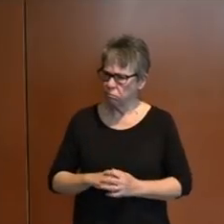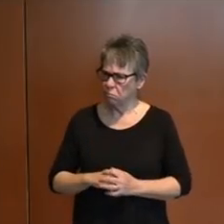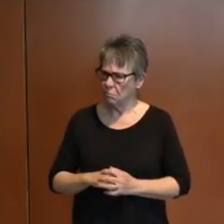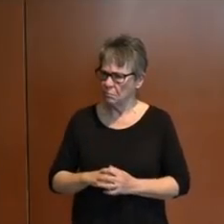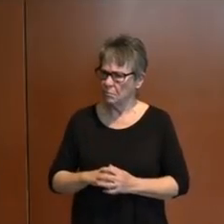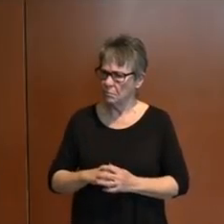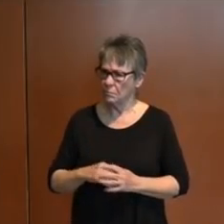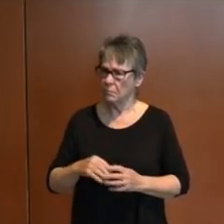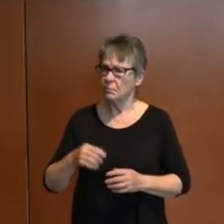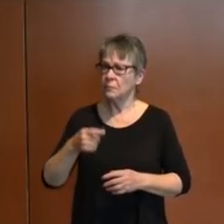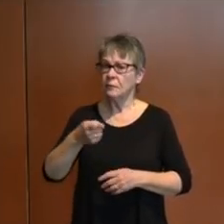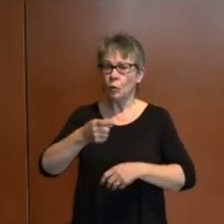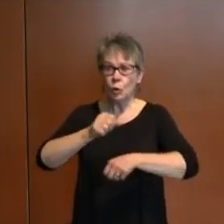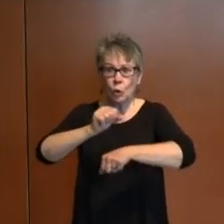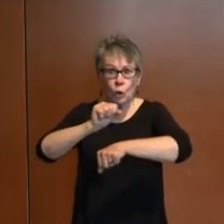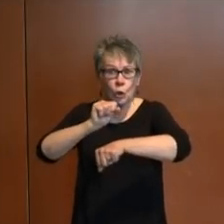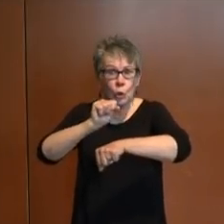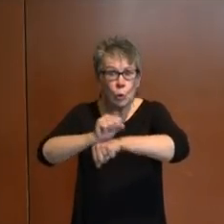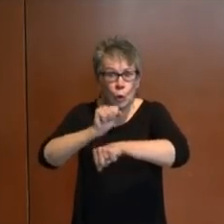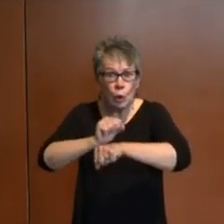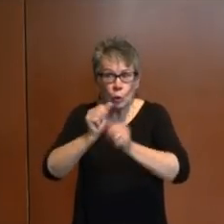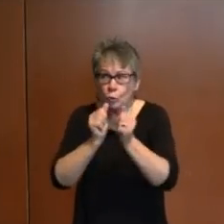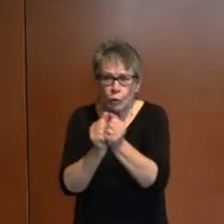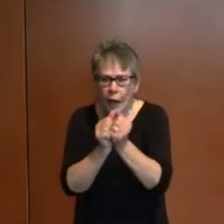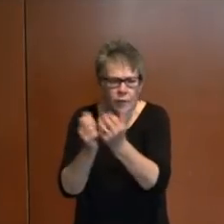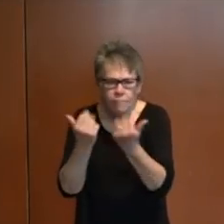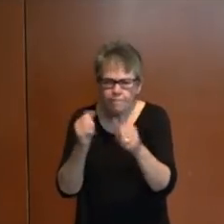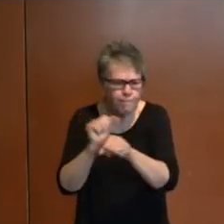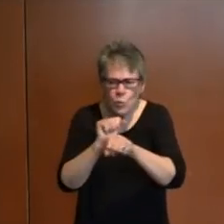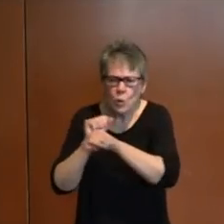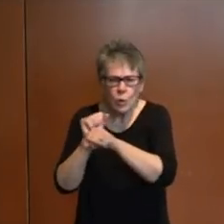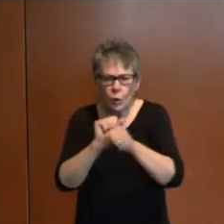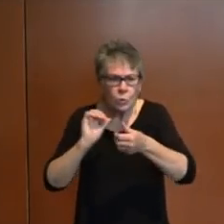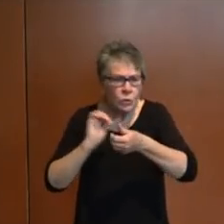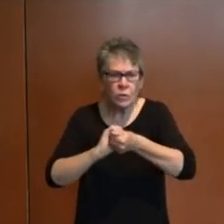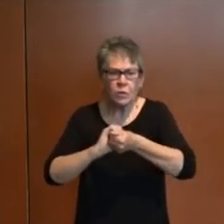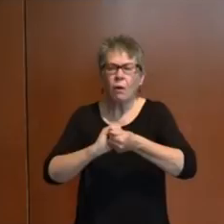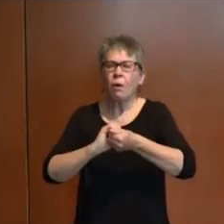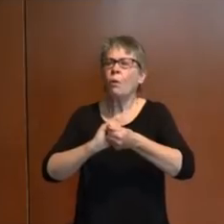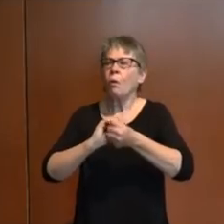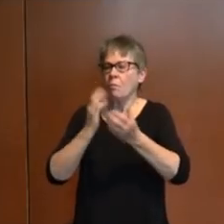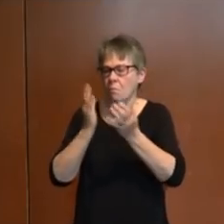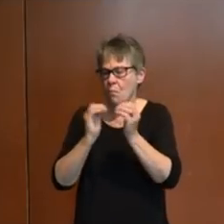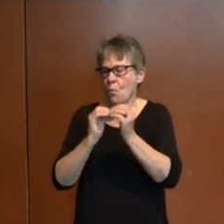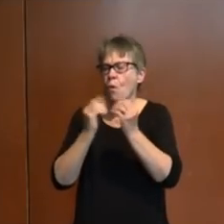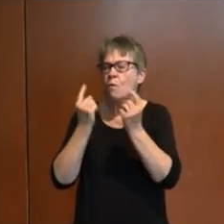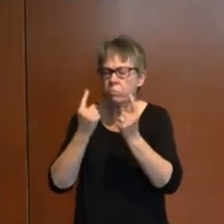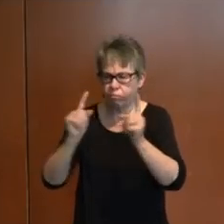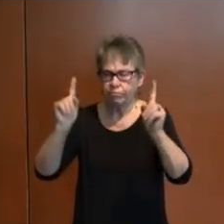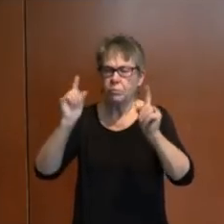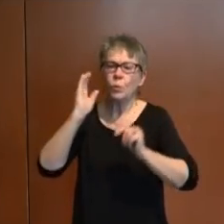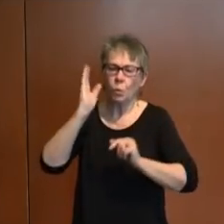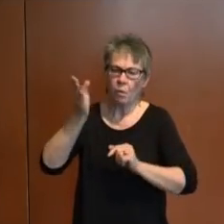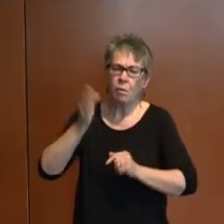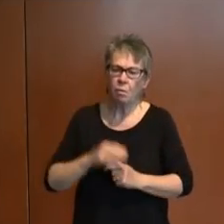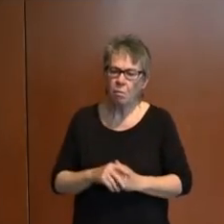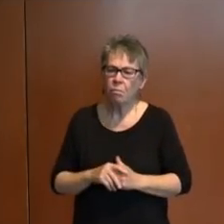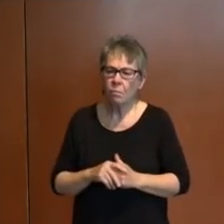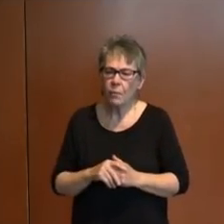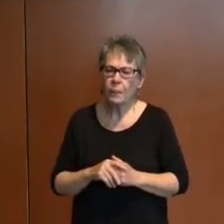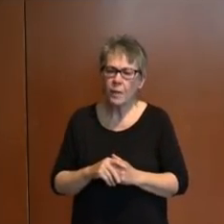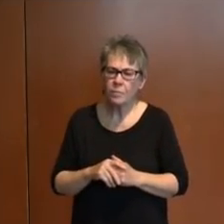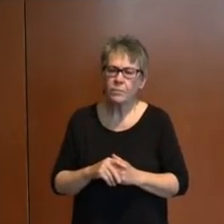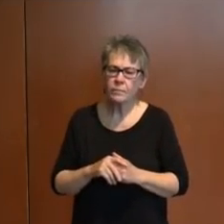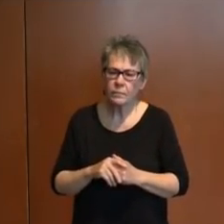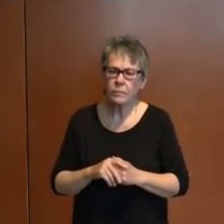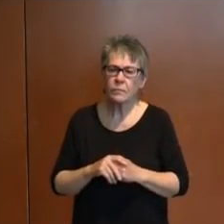resilience. So to everyone in New Jersey, keep doing the things you're doing to protect this family. And I'll repeat, as I've